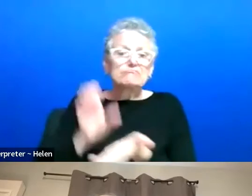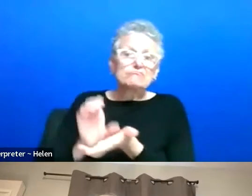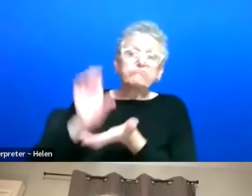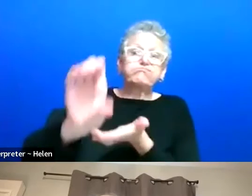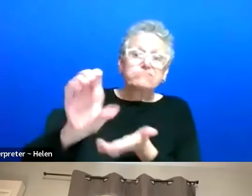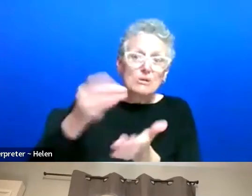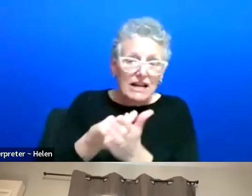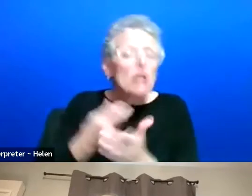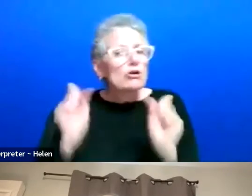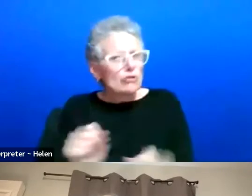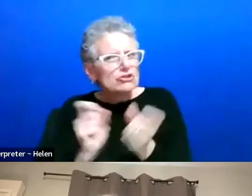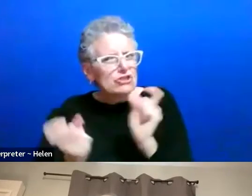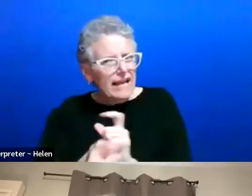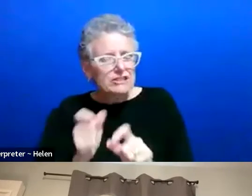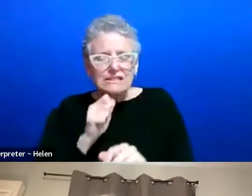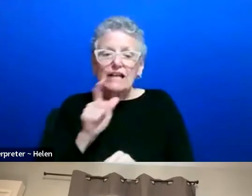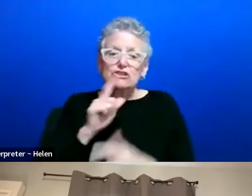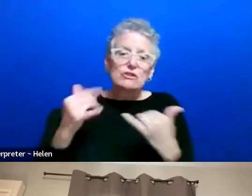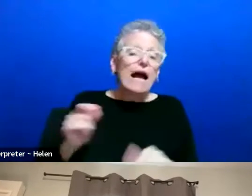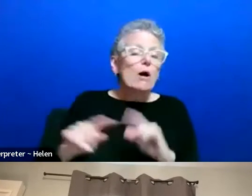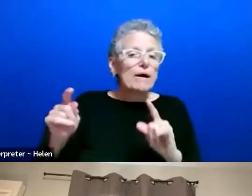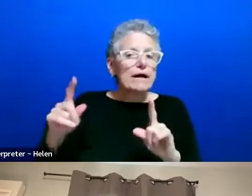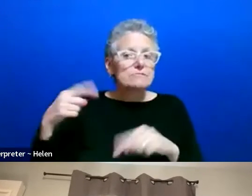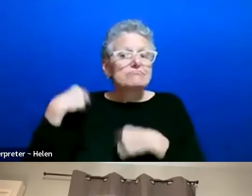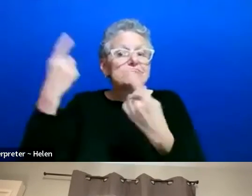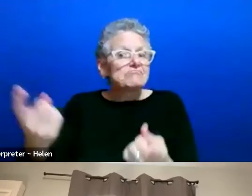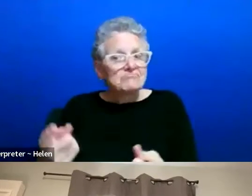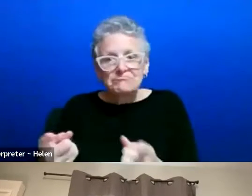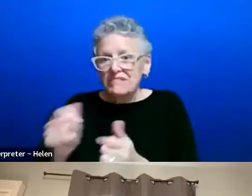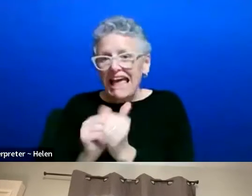now, but that's kind of where we've landed.